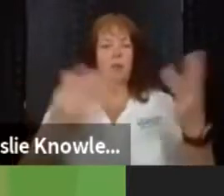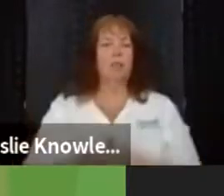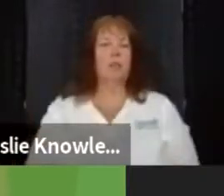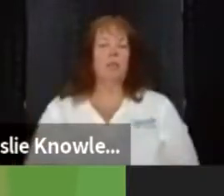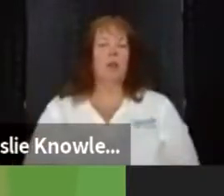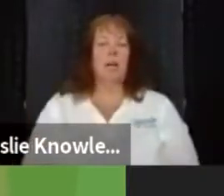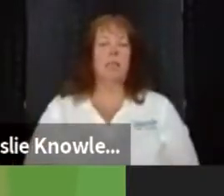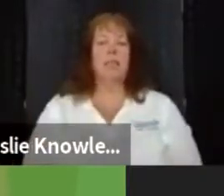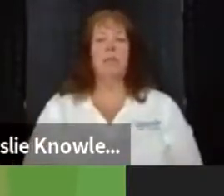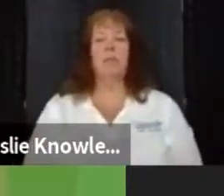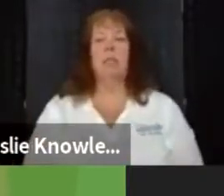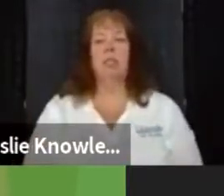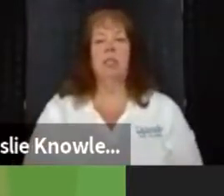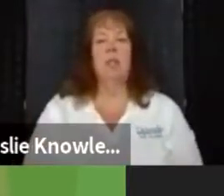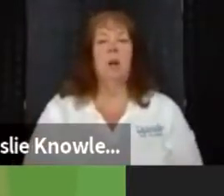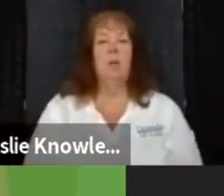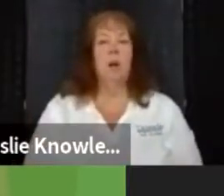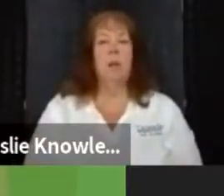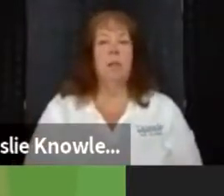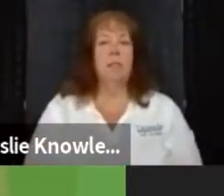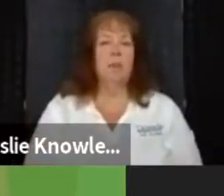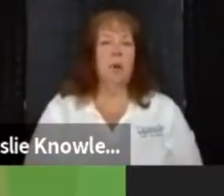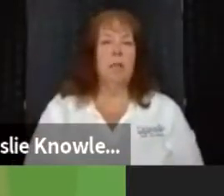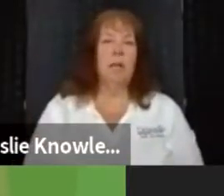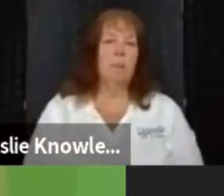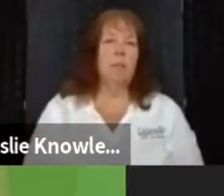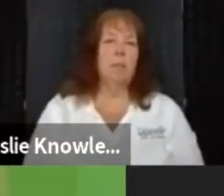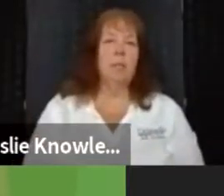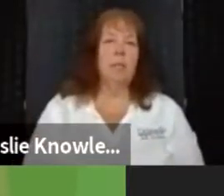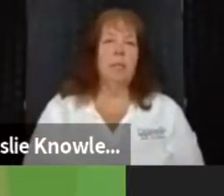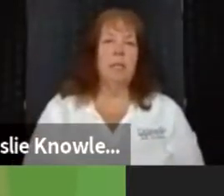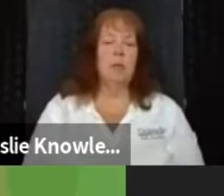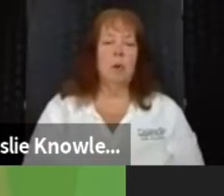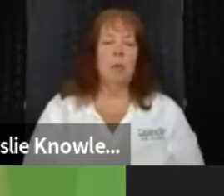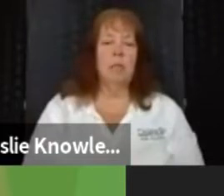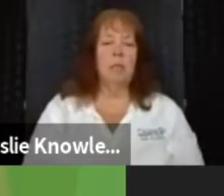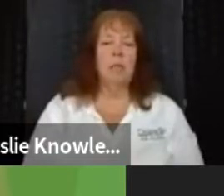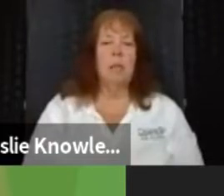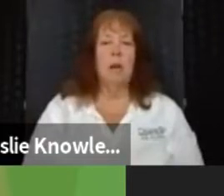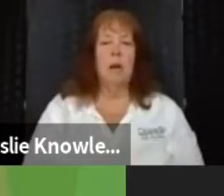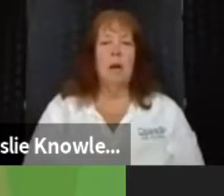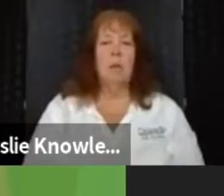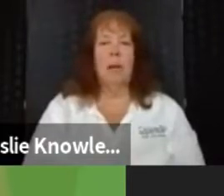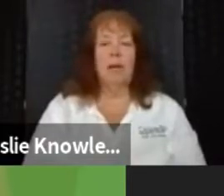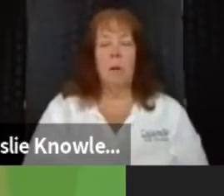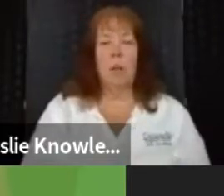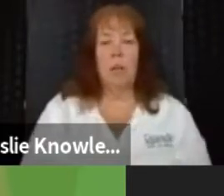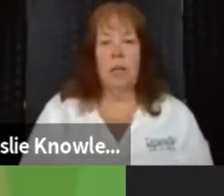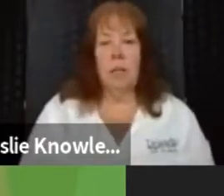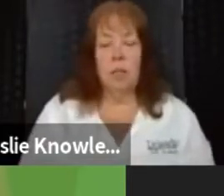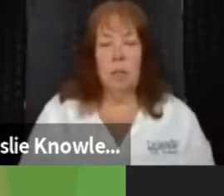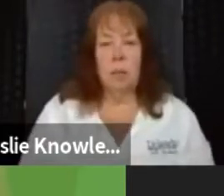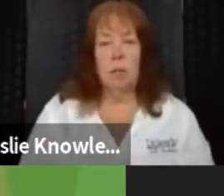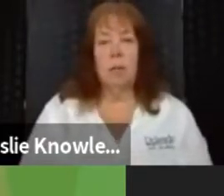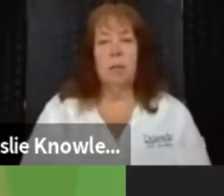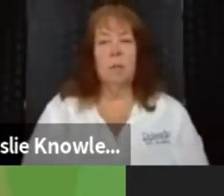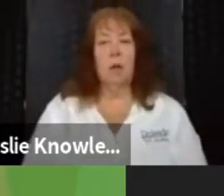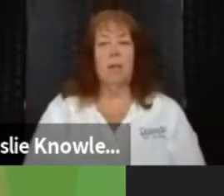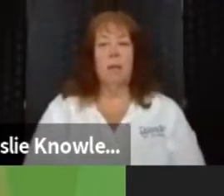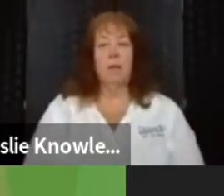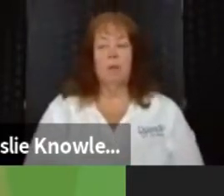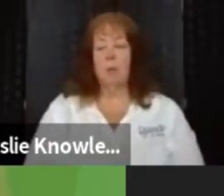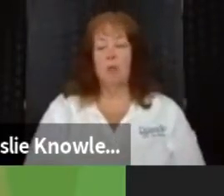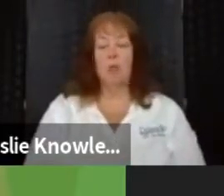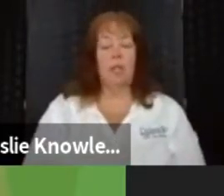Here's our address, here's our contact information. We are at City Park campus in New Orleans. Right now we are not there